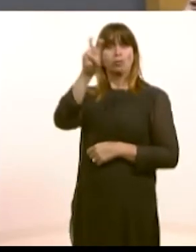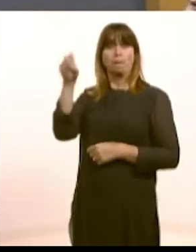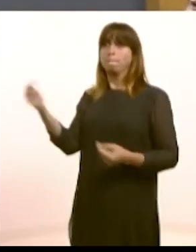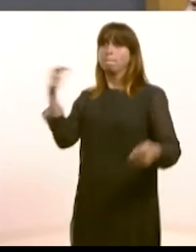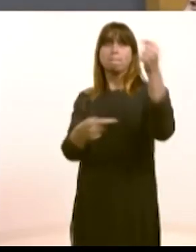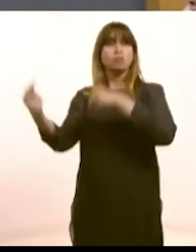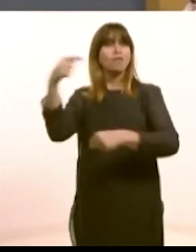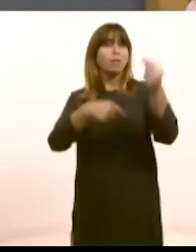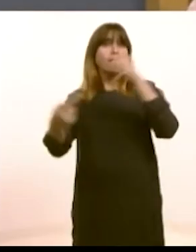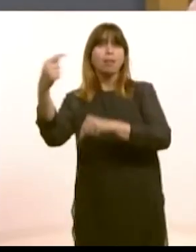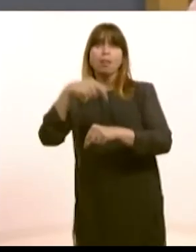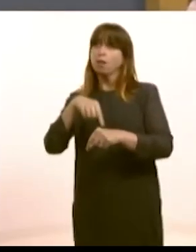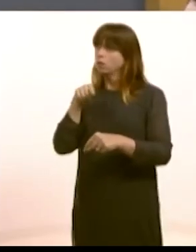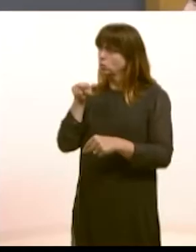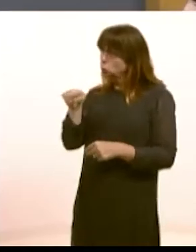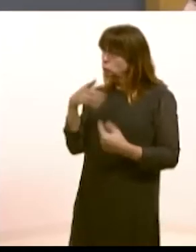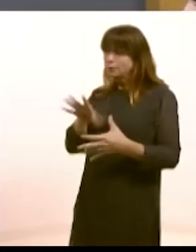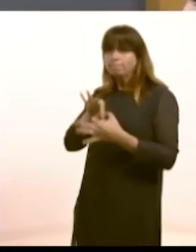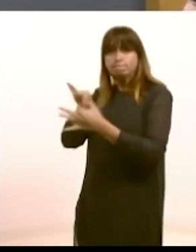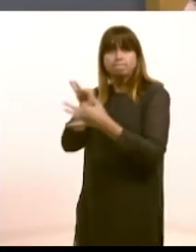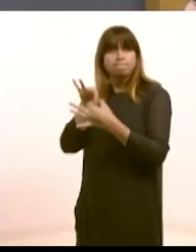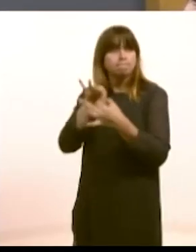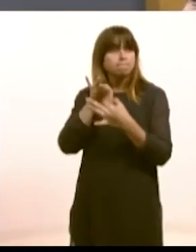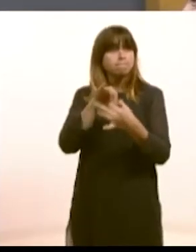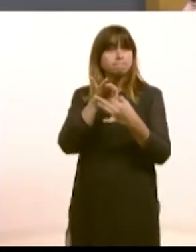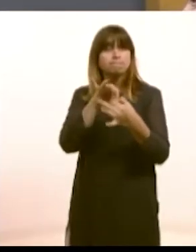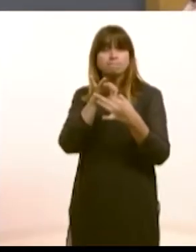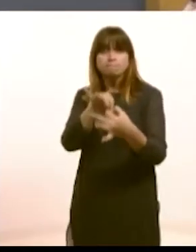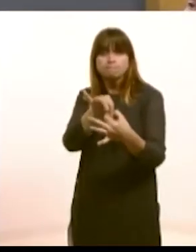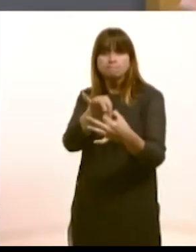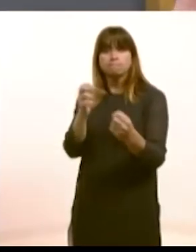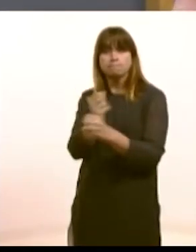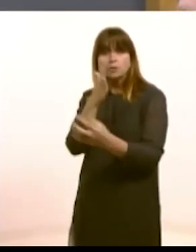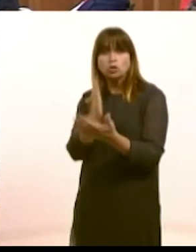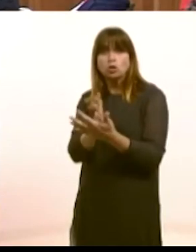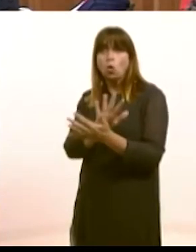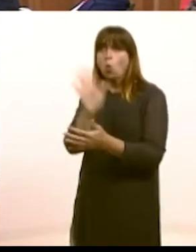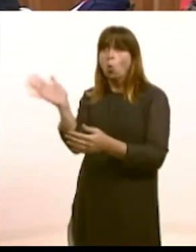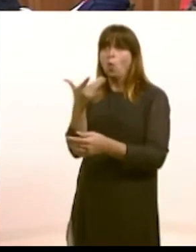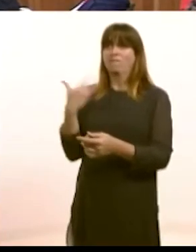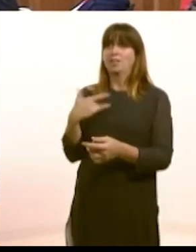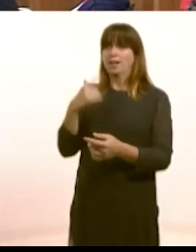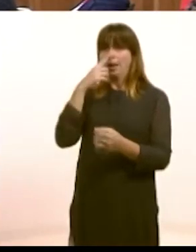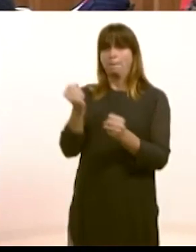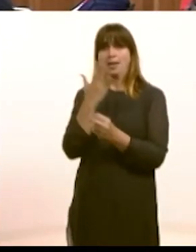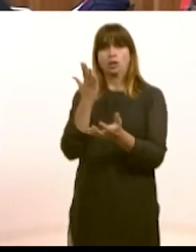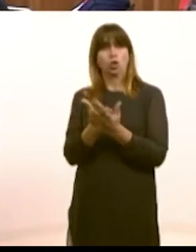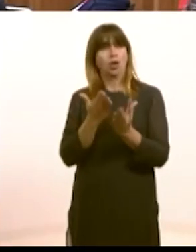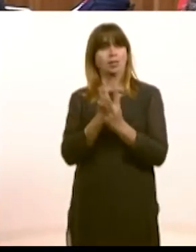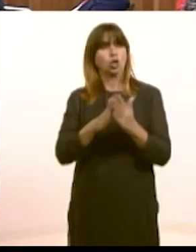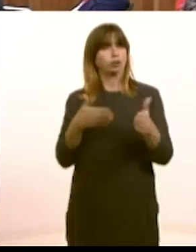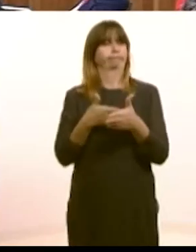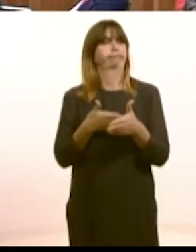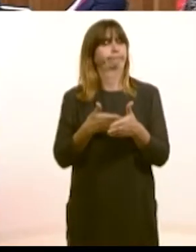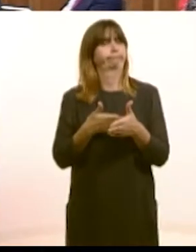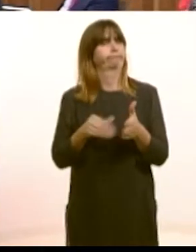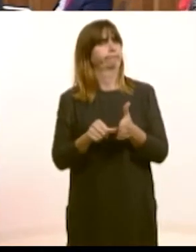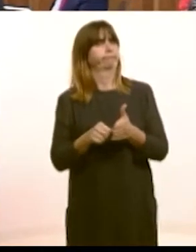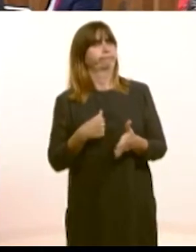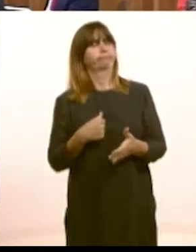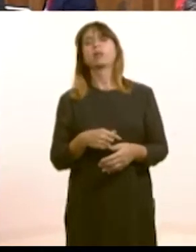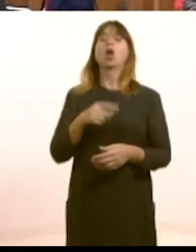Government engaging with partners to ensure attractions are accessible to all possible visitors? Well, the Visit Wales website does list a wide